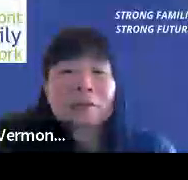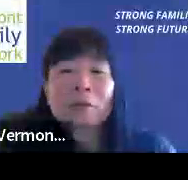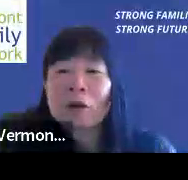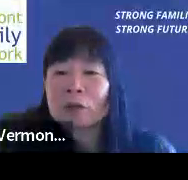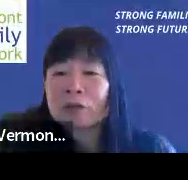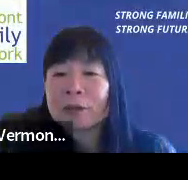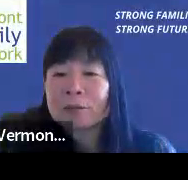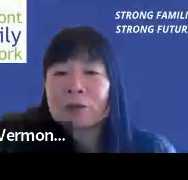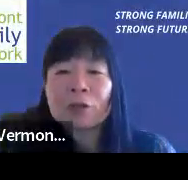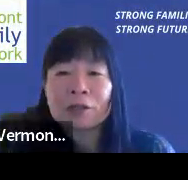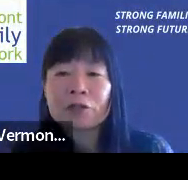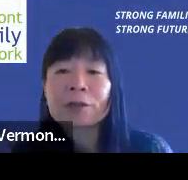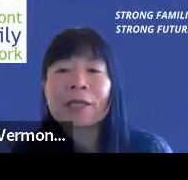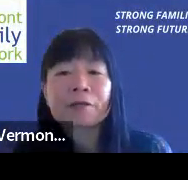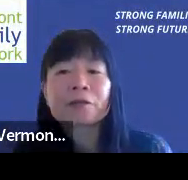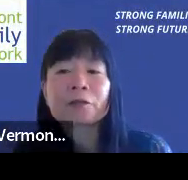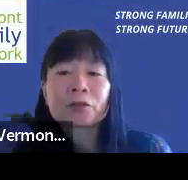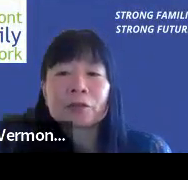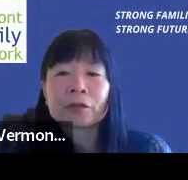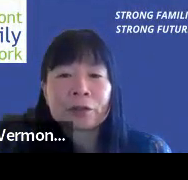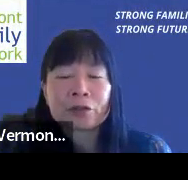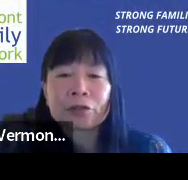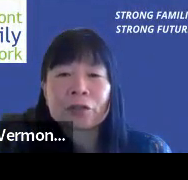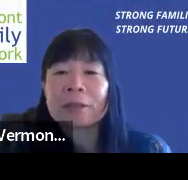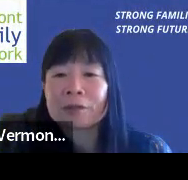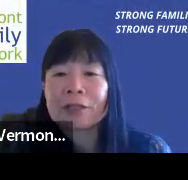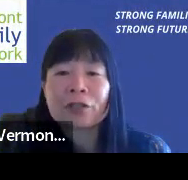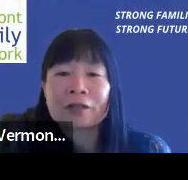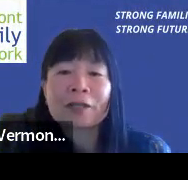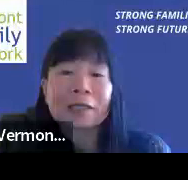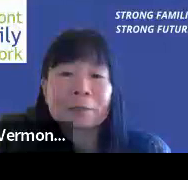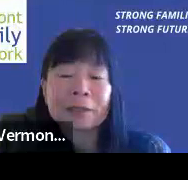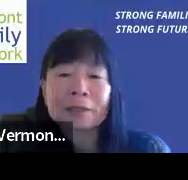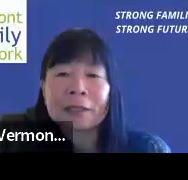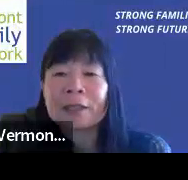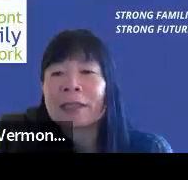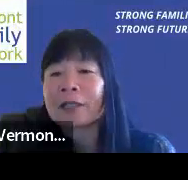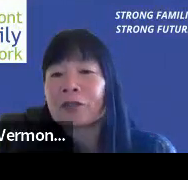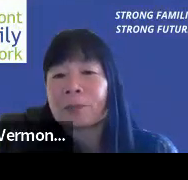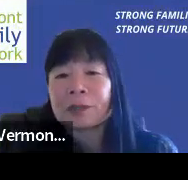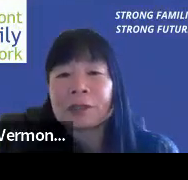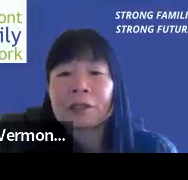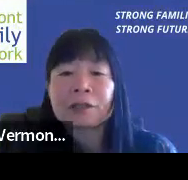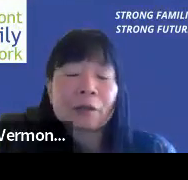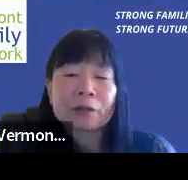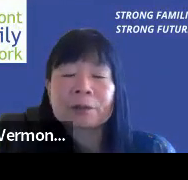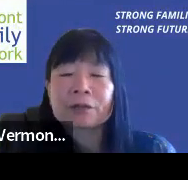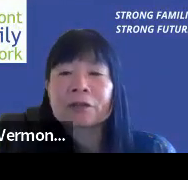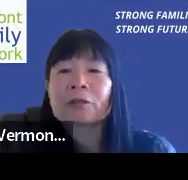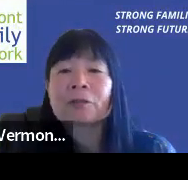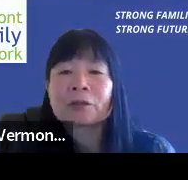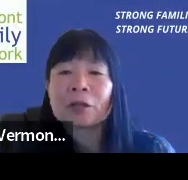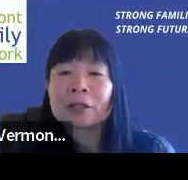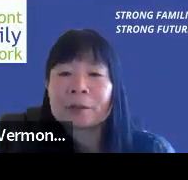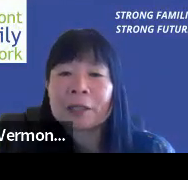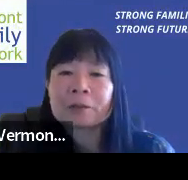parents are always welcome to call us when they have specific questions about their child's IEP, eligibility, all the